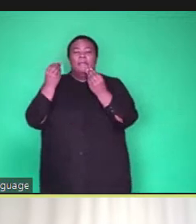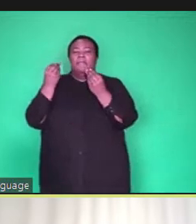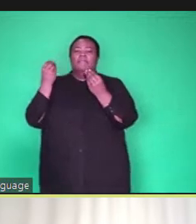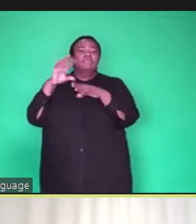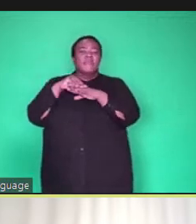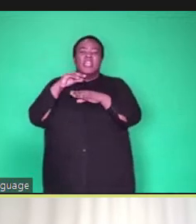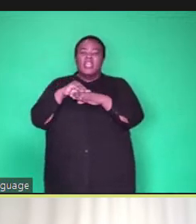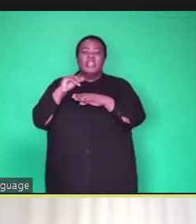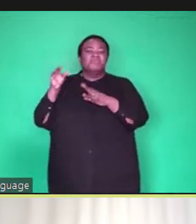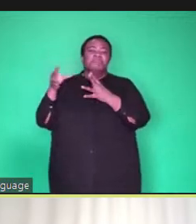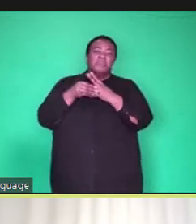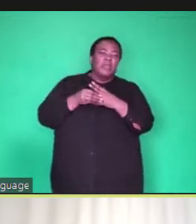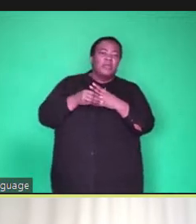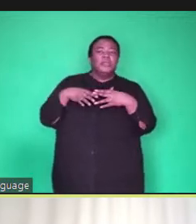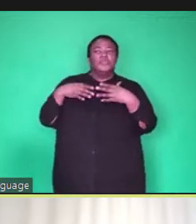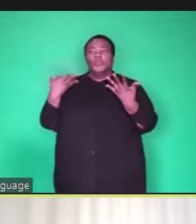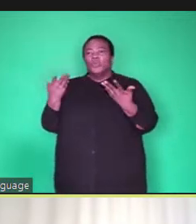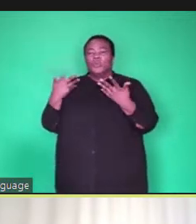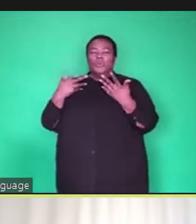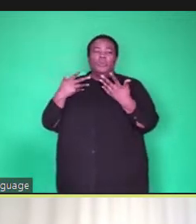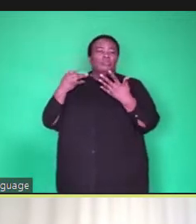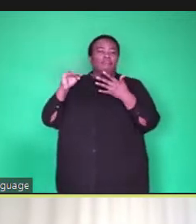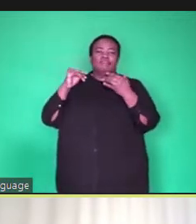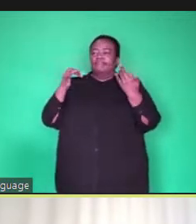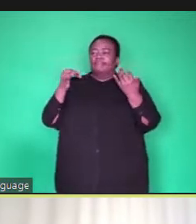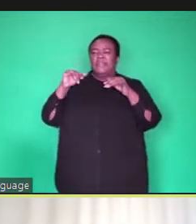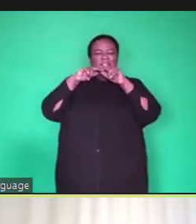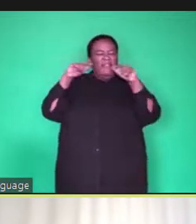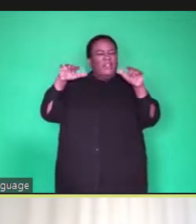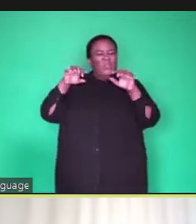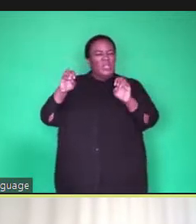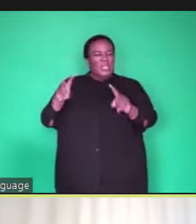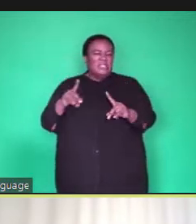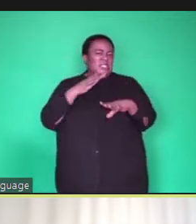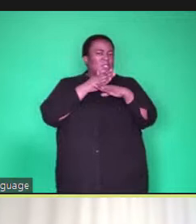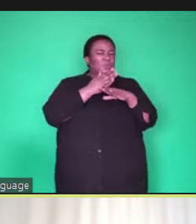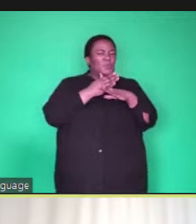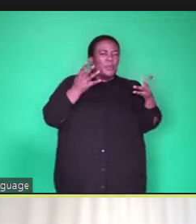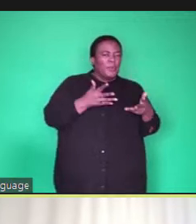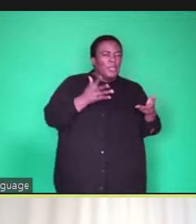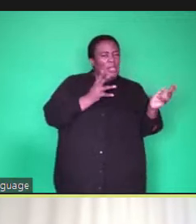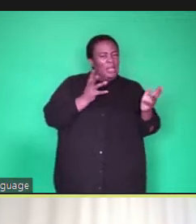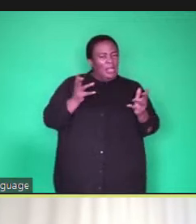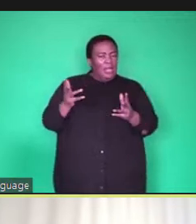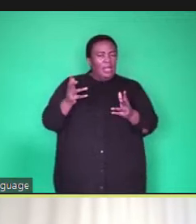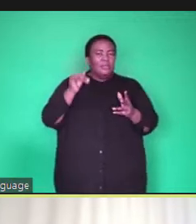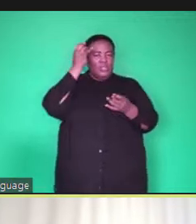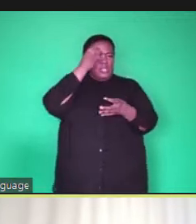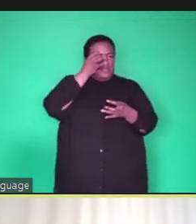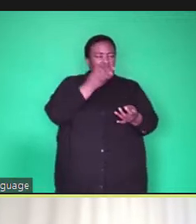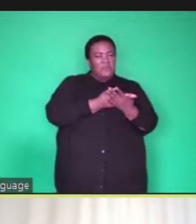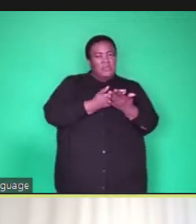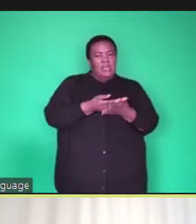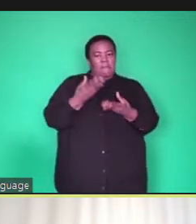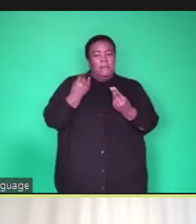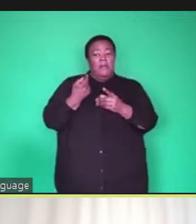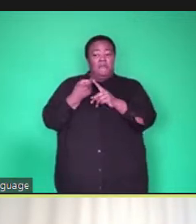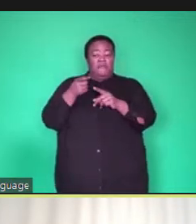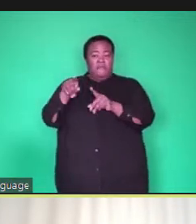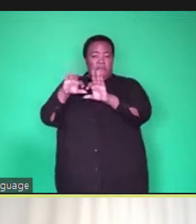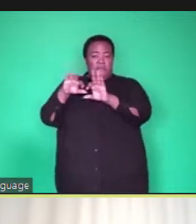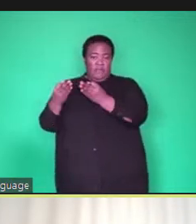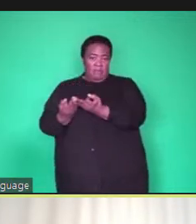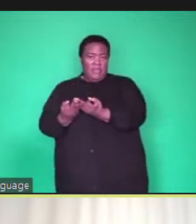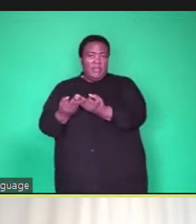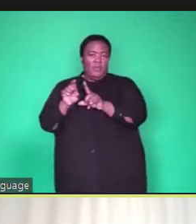marital status, their highest level of education, their occupation. Also, the NIDS questionnaire is administered to the mother